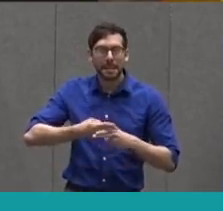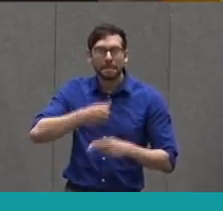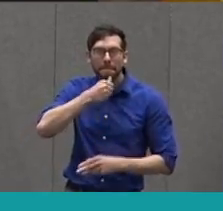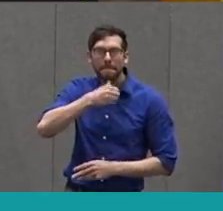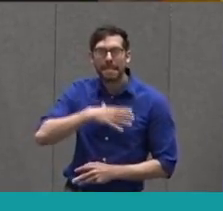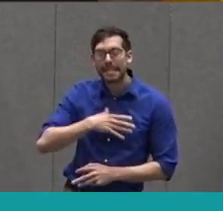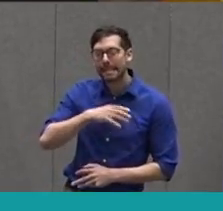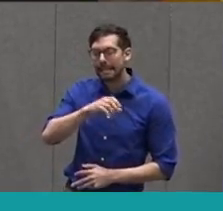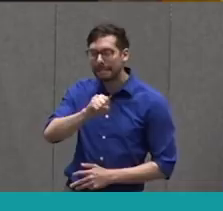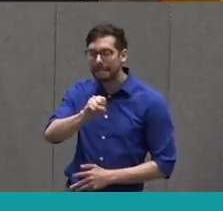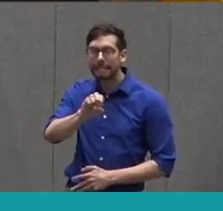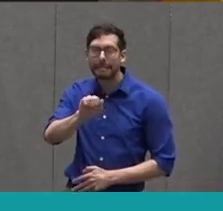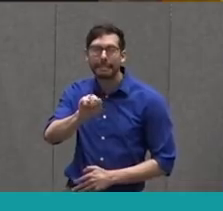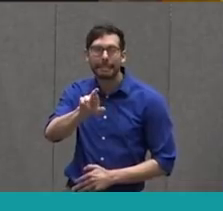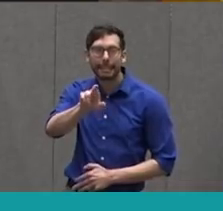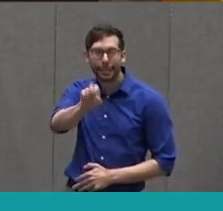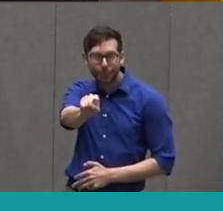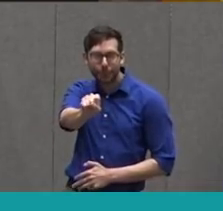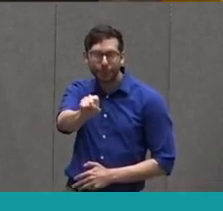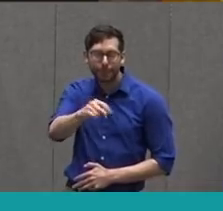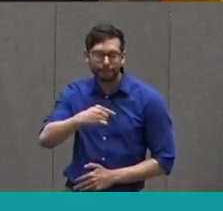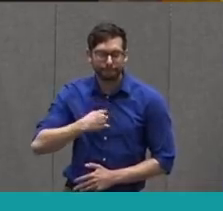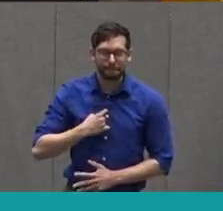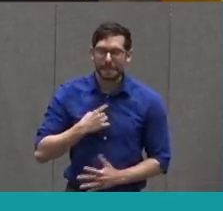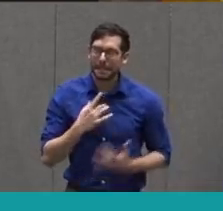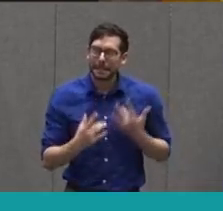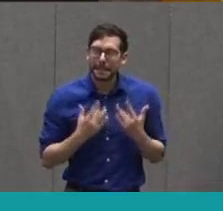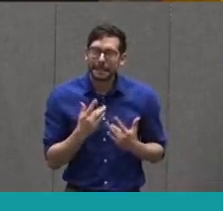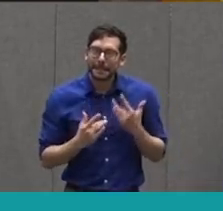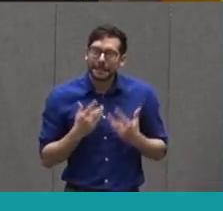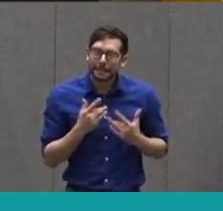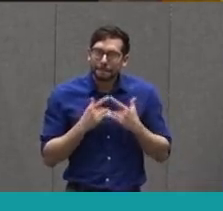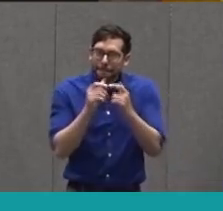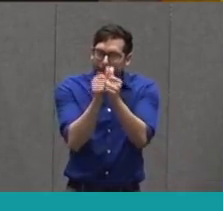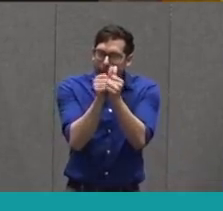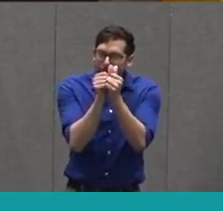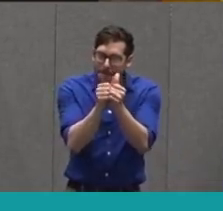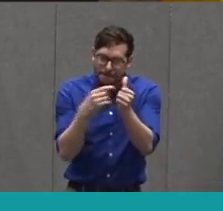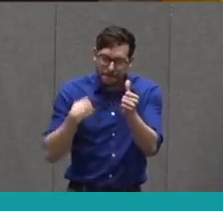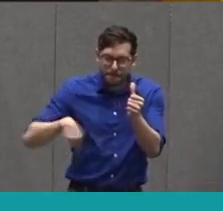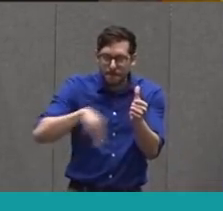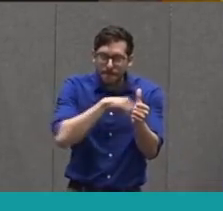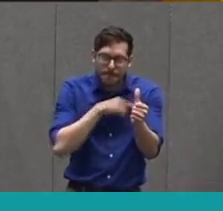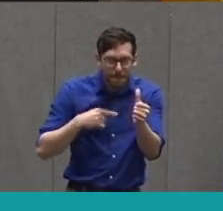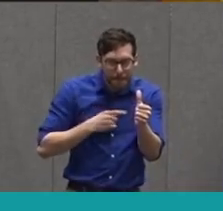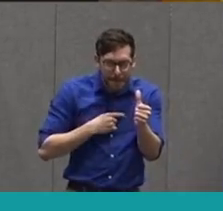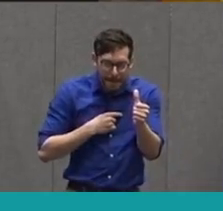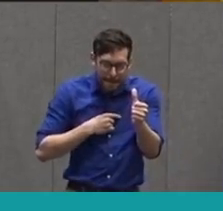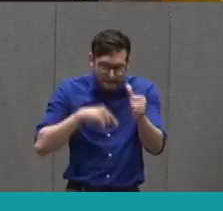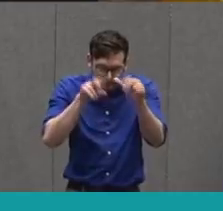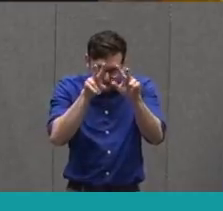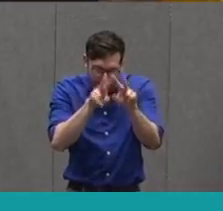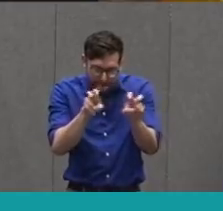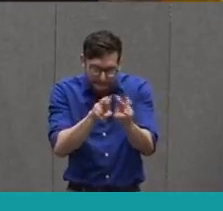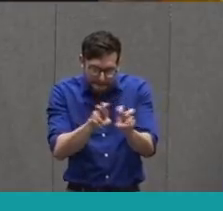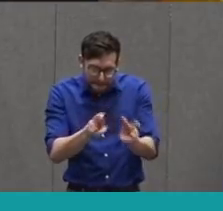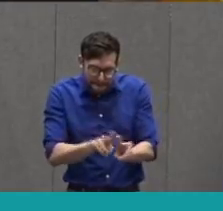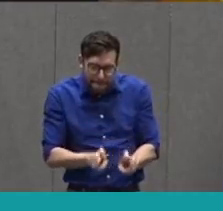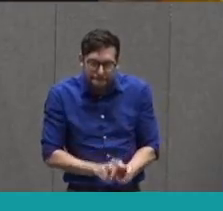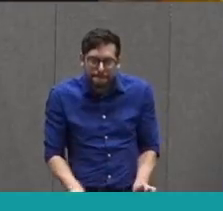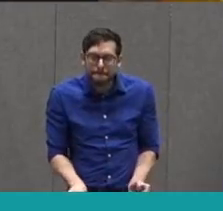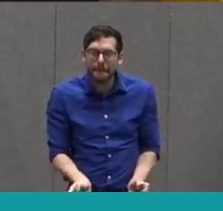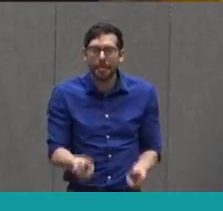on this journey with you in exploring this number. Without further ado, I would like